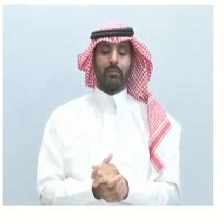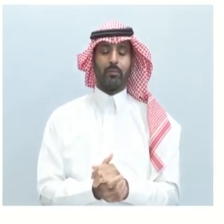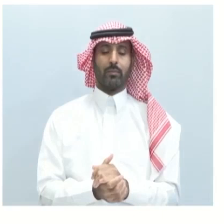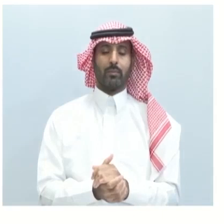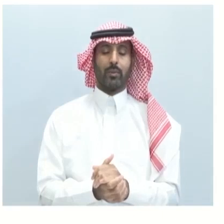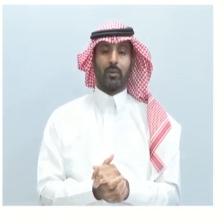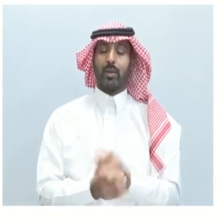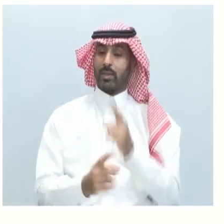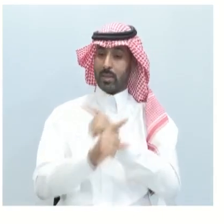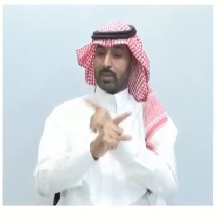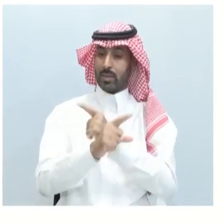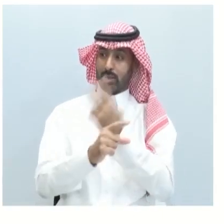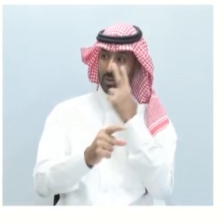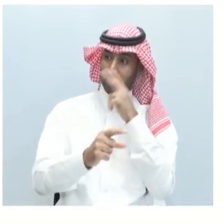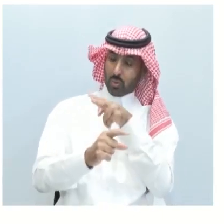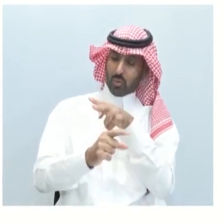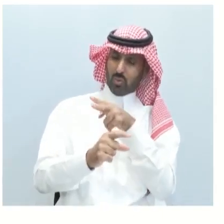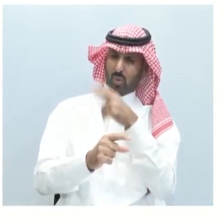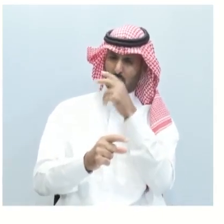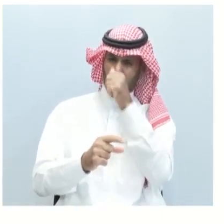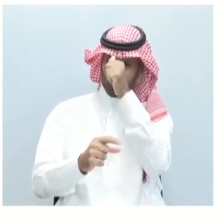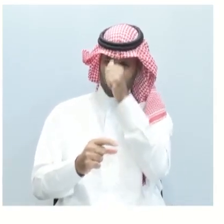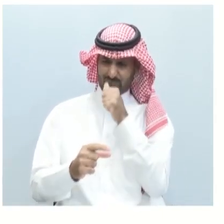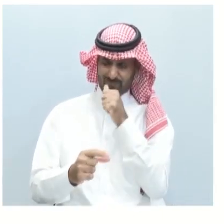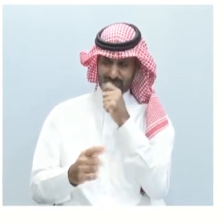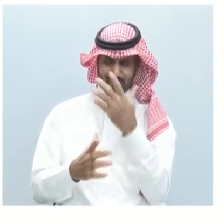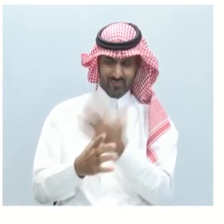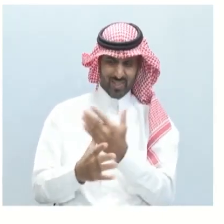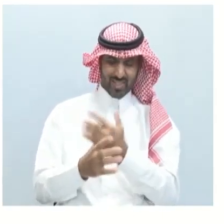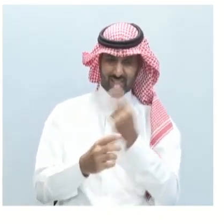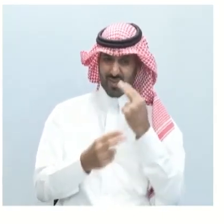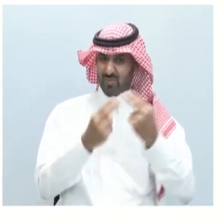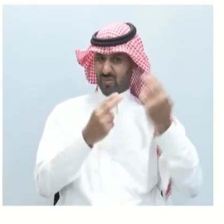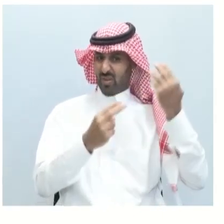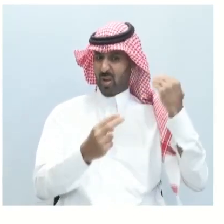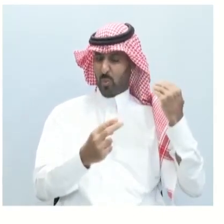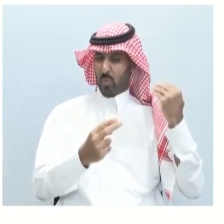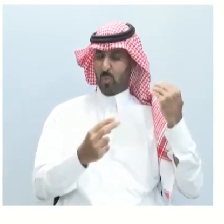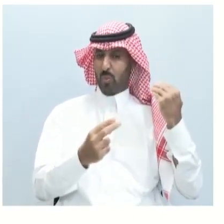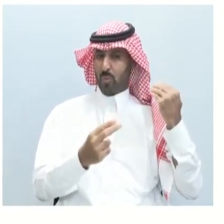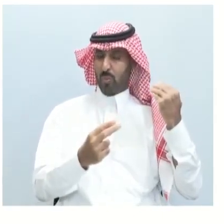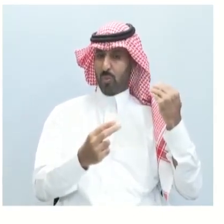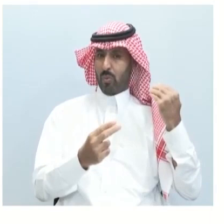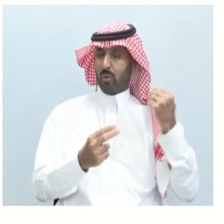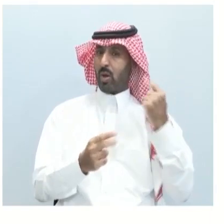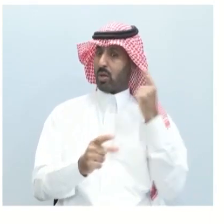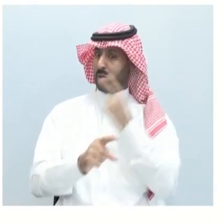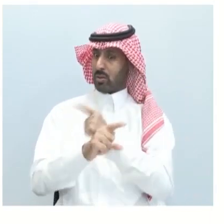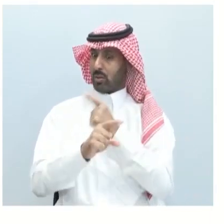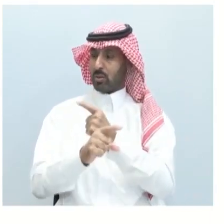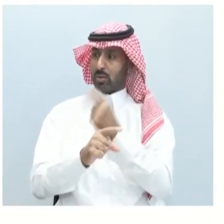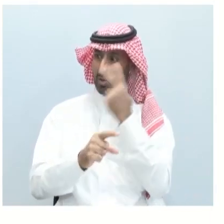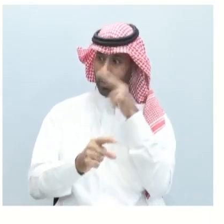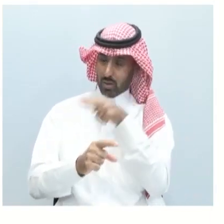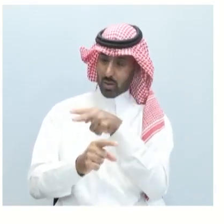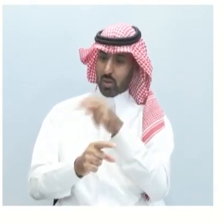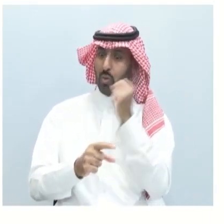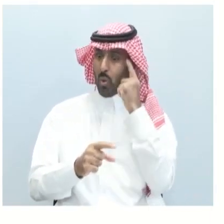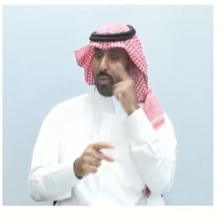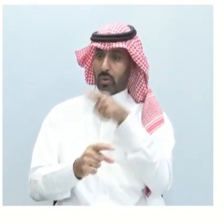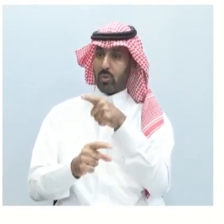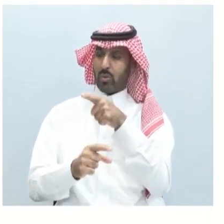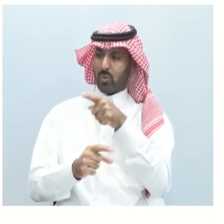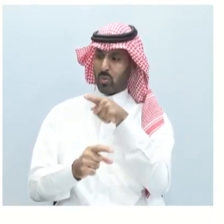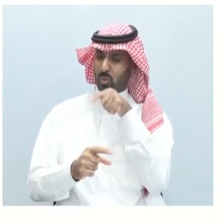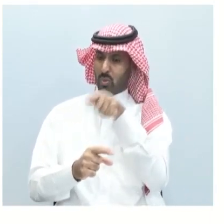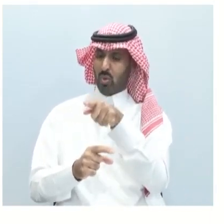The teacher noticed you were absent because it was something in the past. I'm going to say the teacher did notice